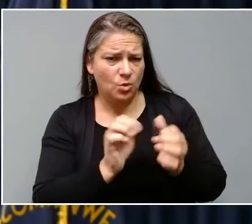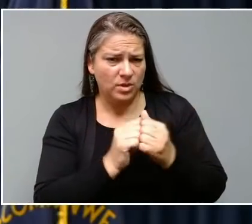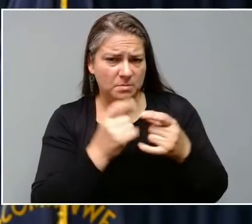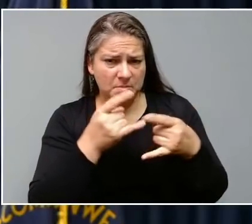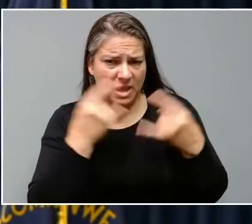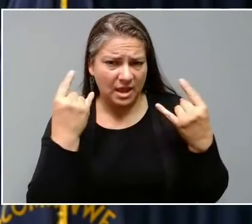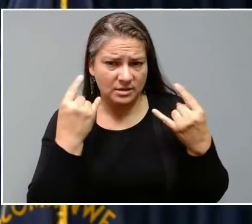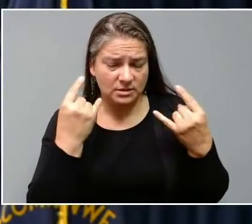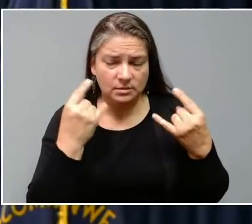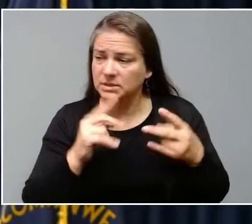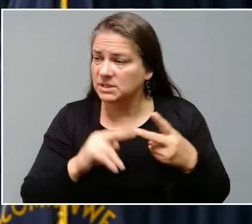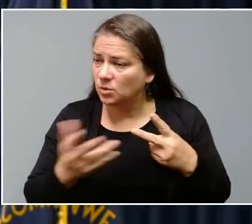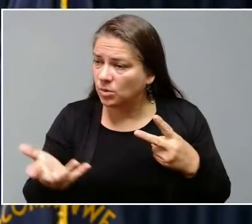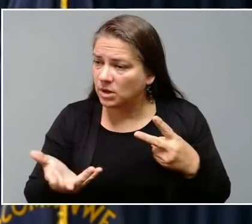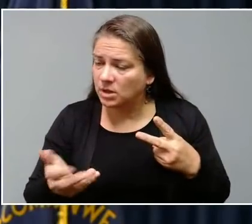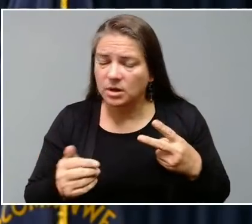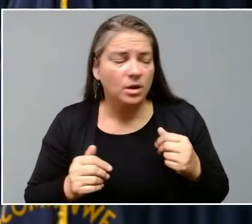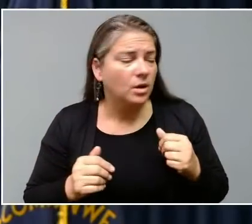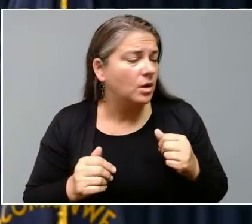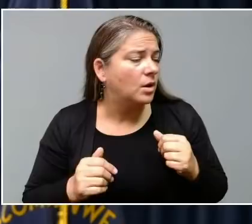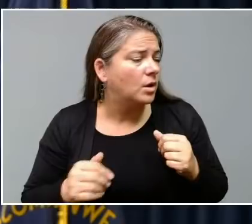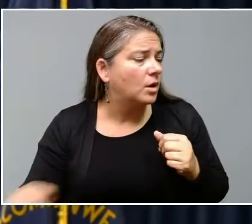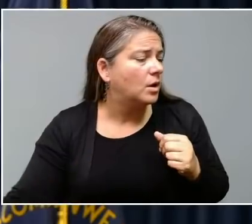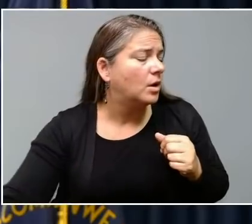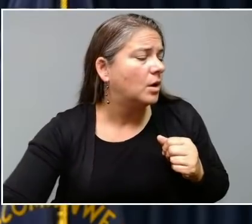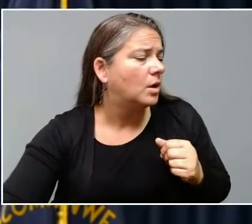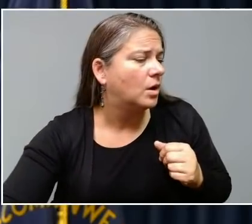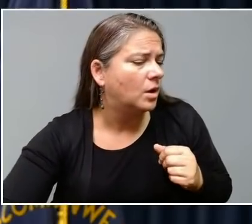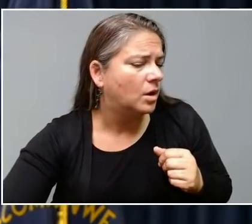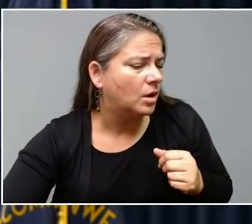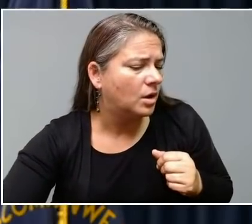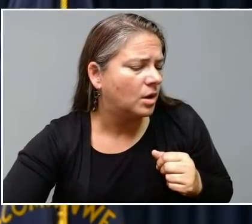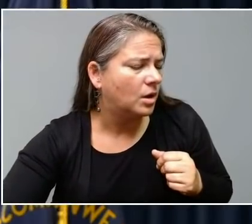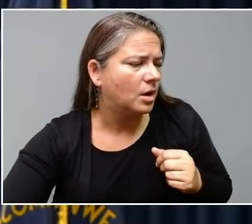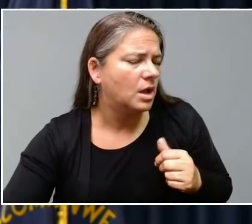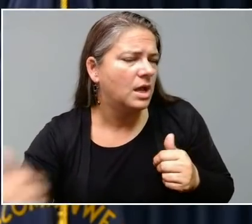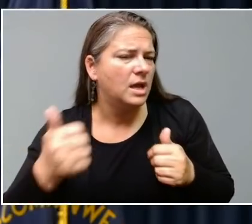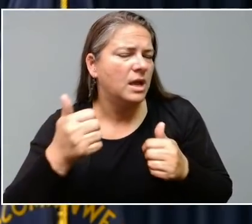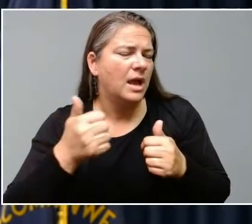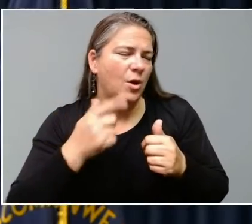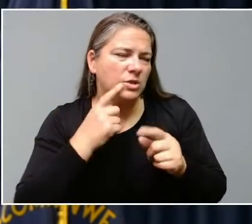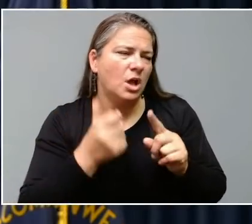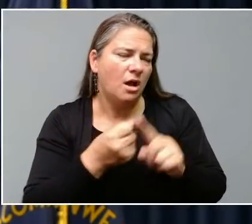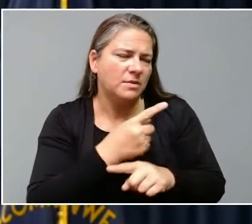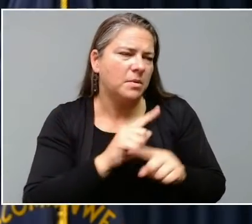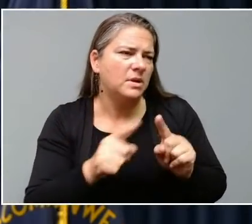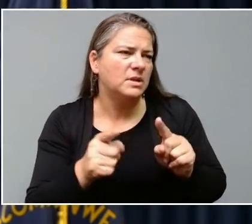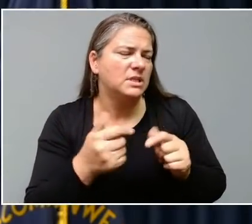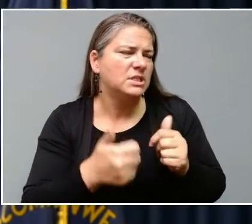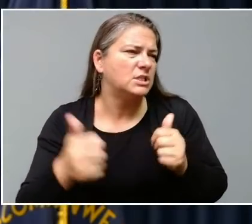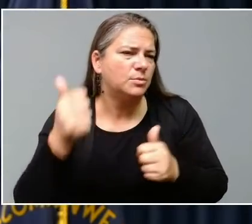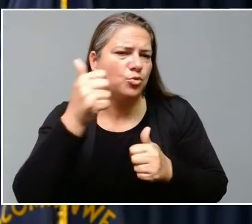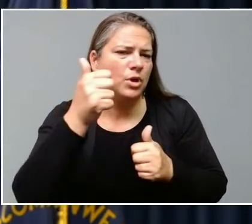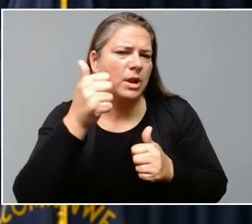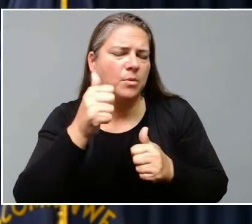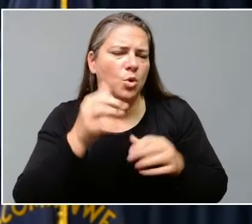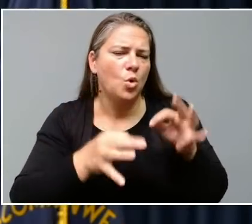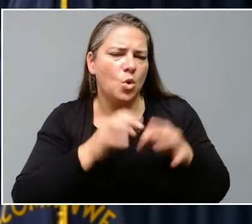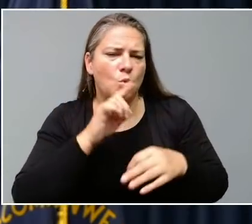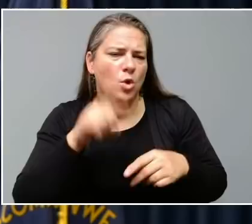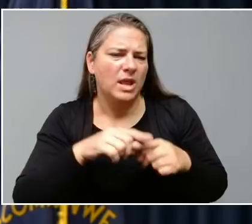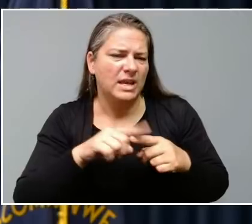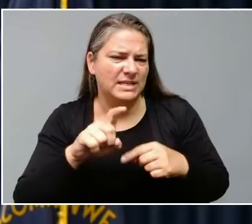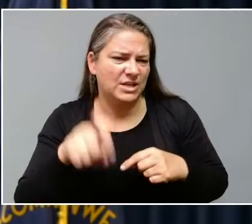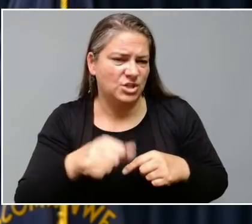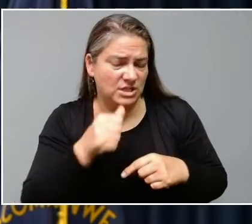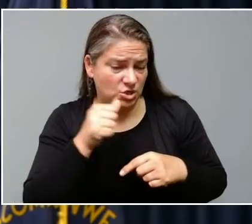one? Second one's about the Supreme Court's ruling. It's off topic but important. The Supreme Court's ruling in Texas yesterday. Do you